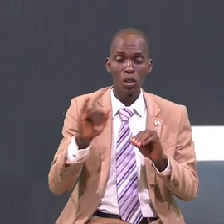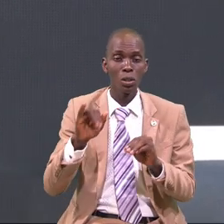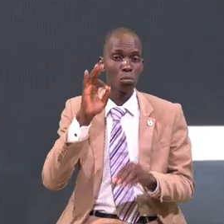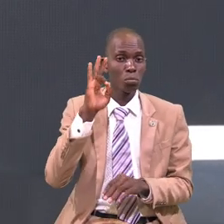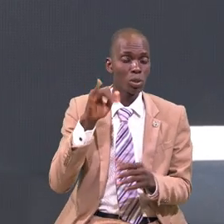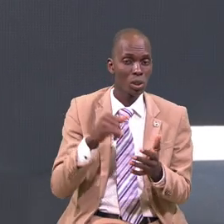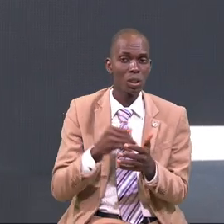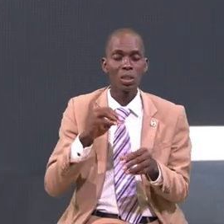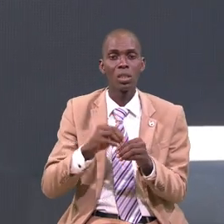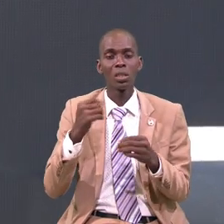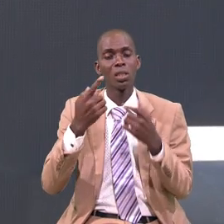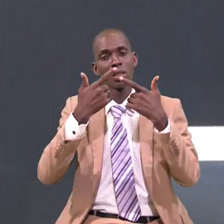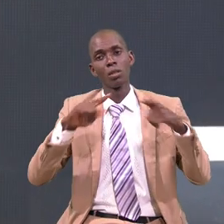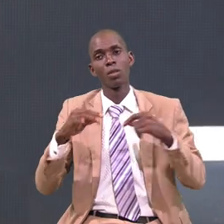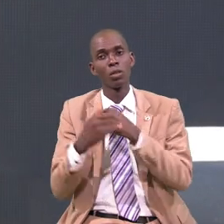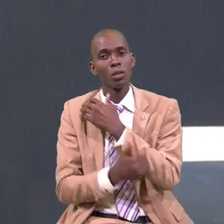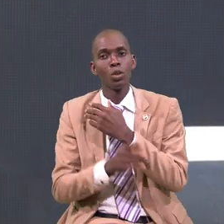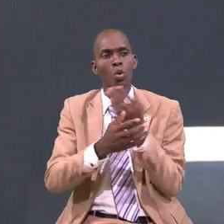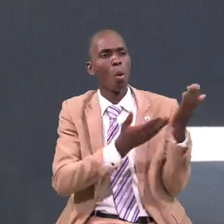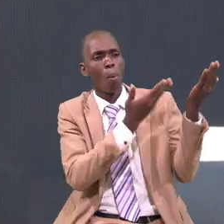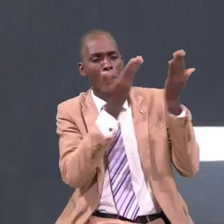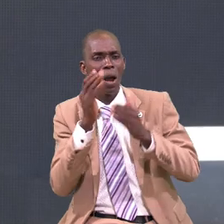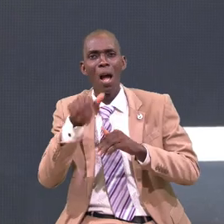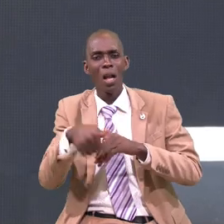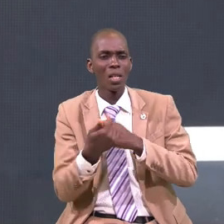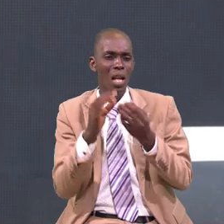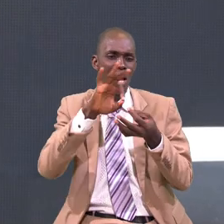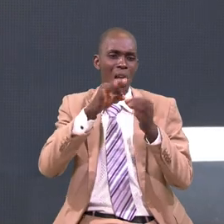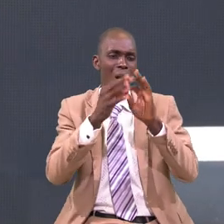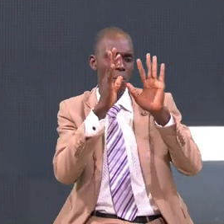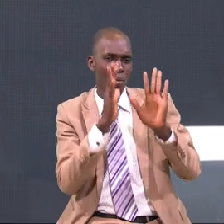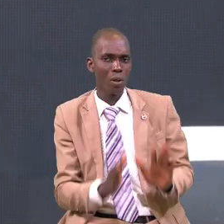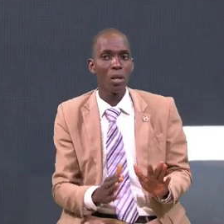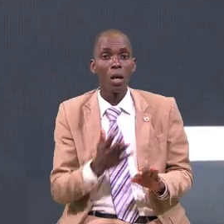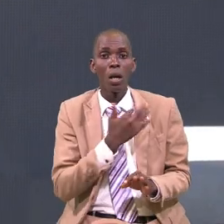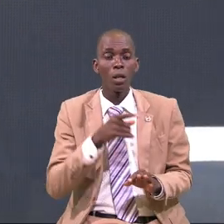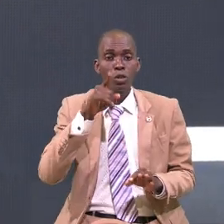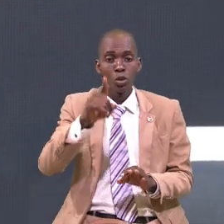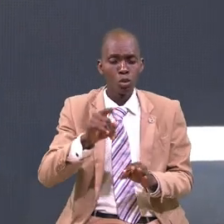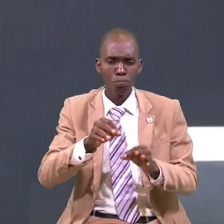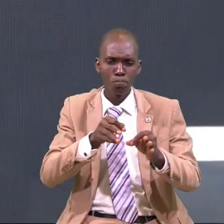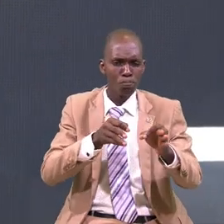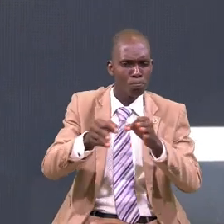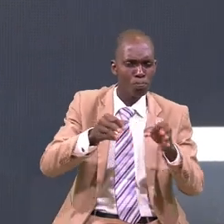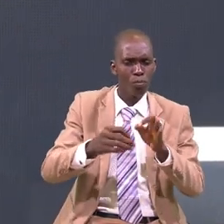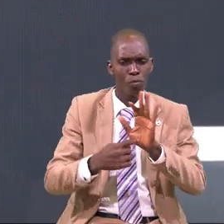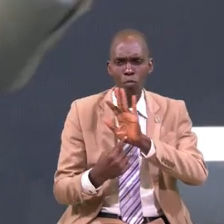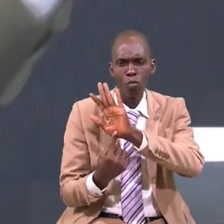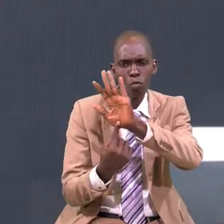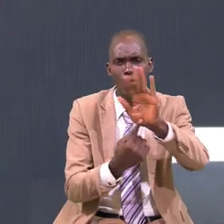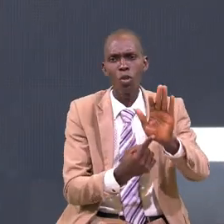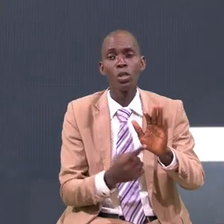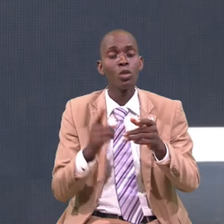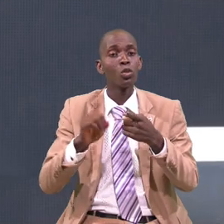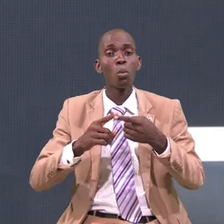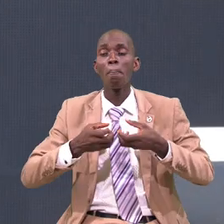bring interpreter from another country. And you translate, you transmit and translate to